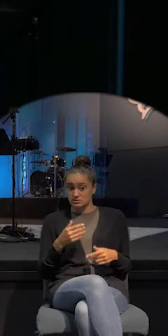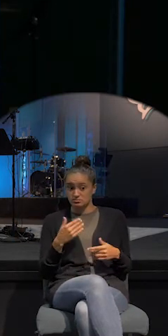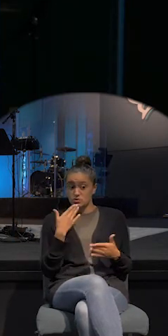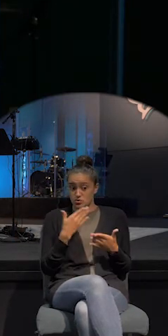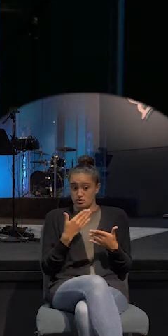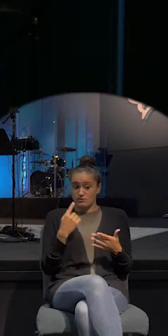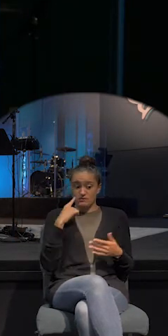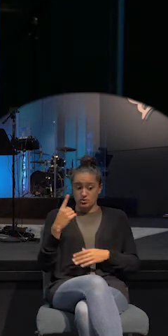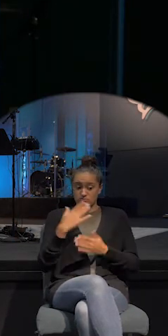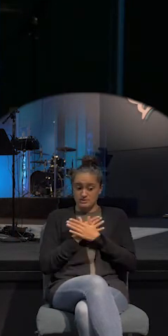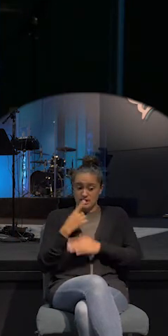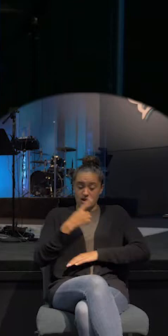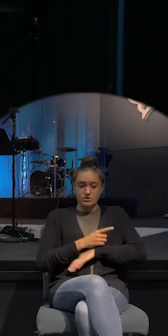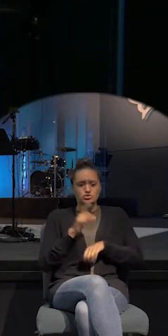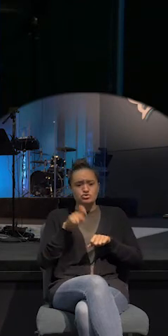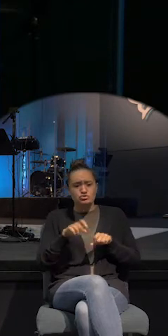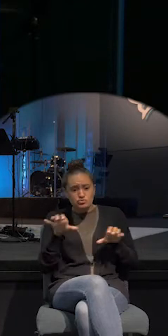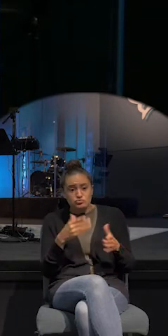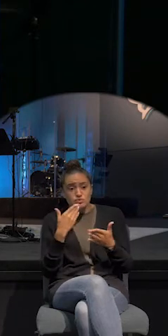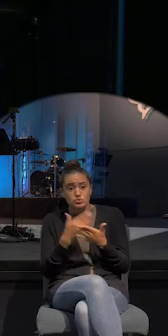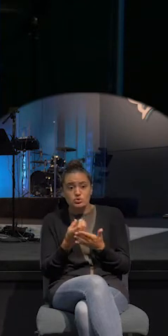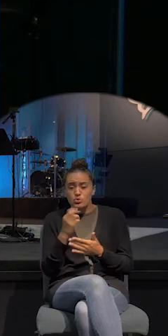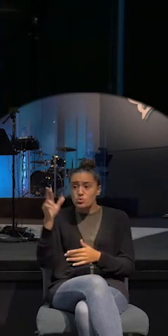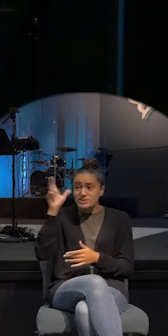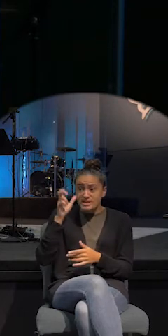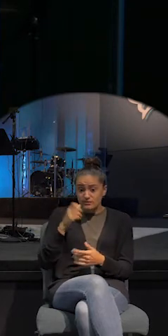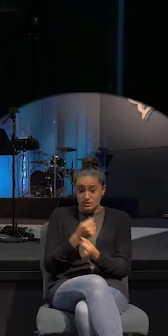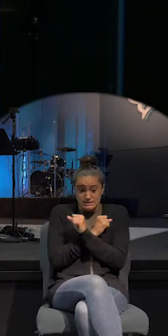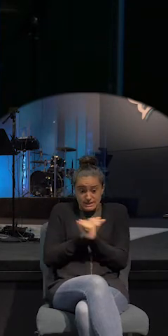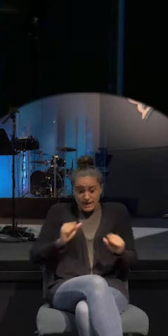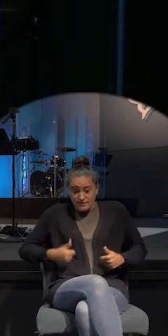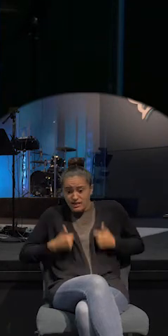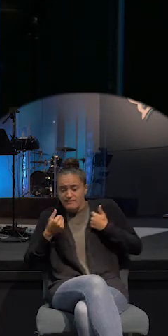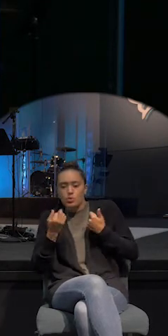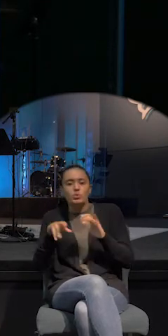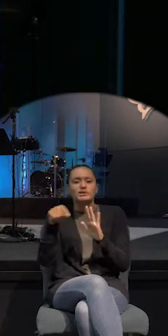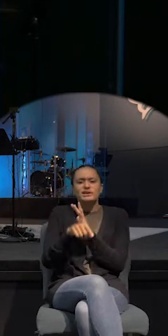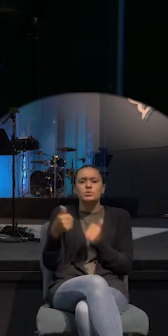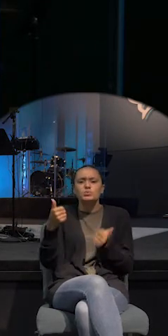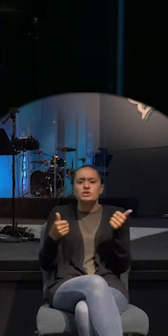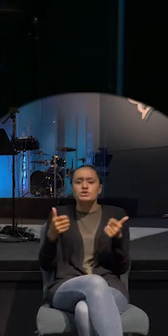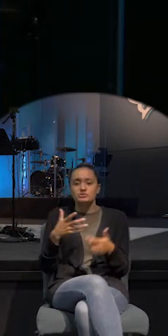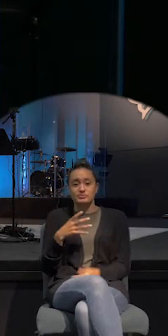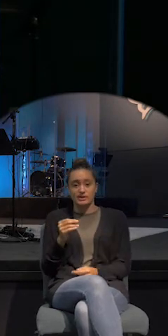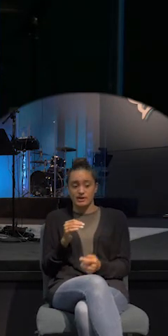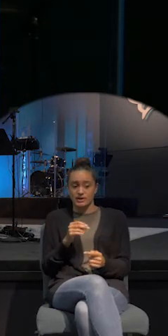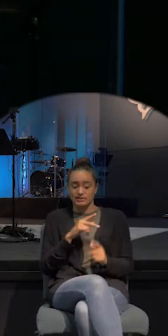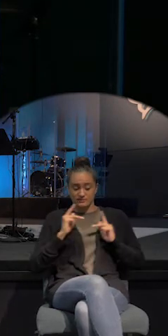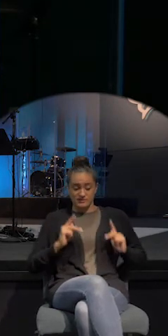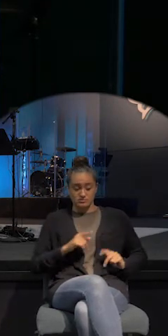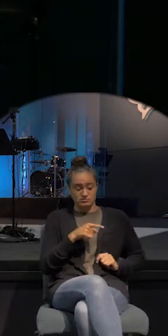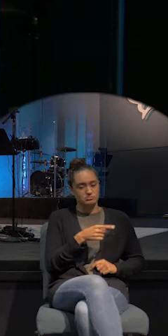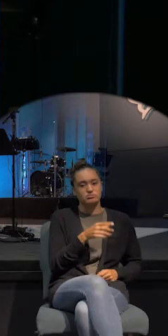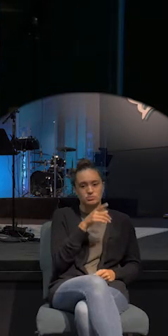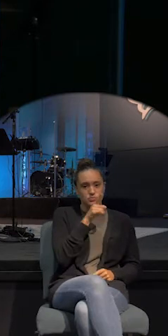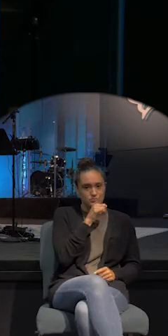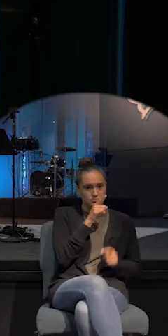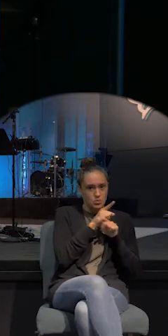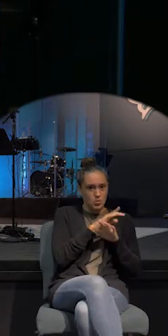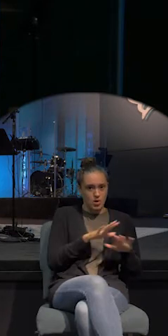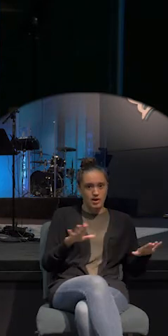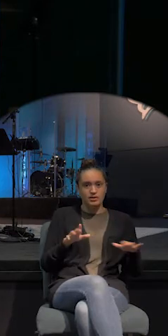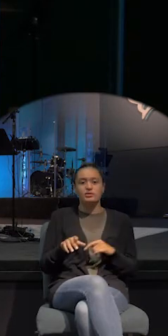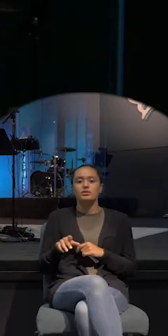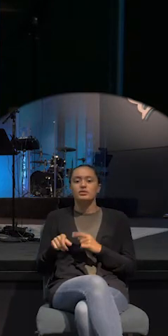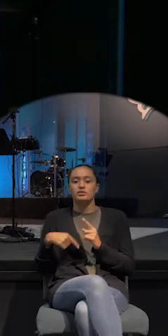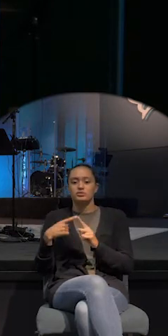do evil, to save life or to kill?' And they kept silent. And when he had looked around at them with anger, being grieved by the hardness of